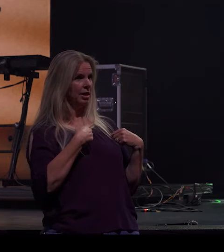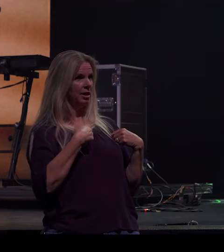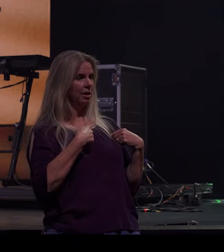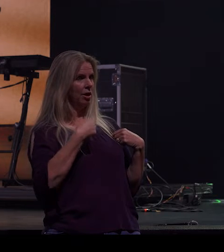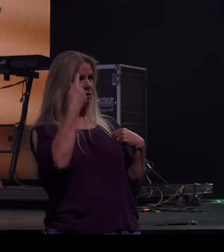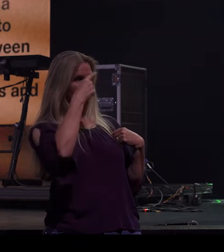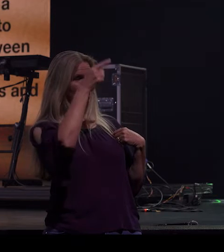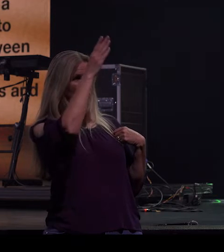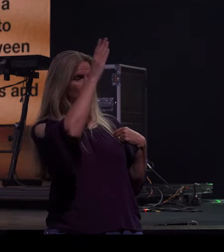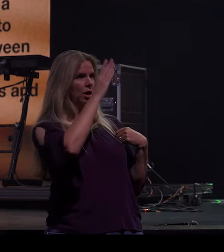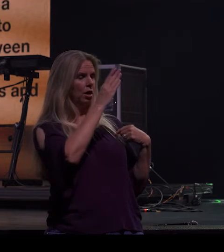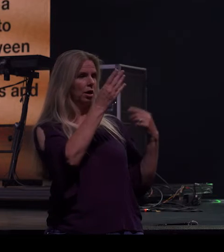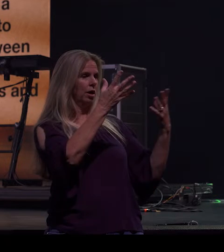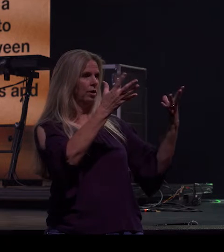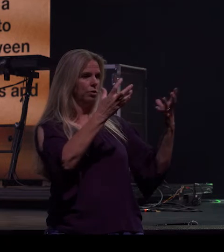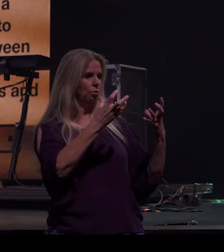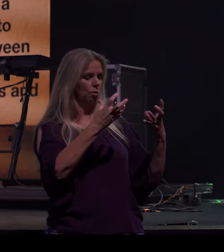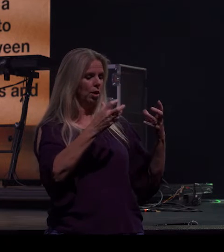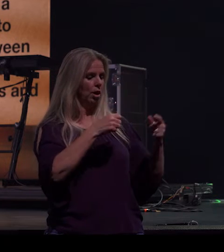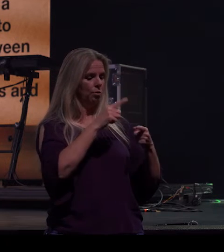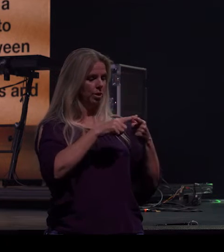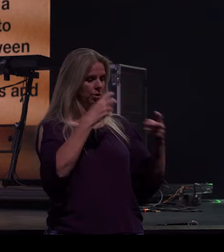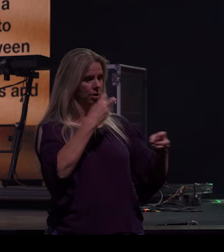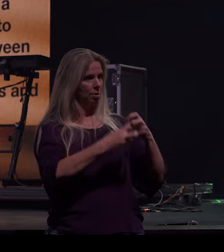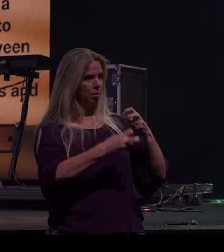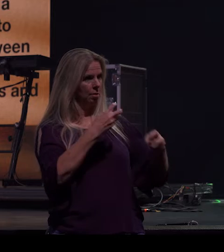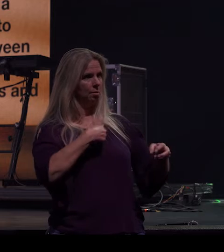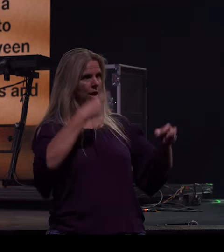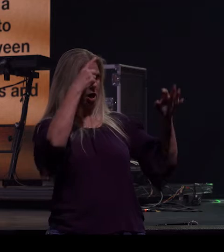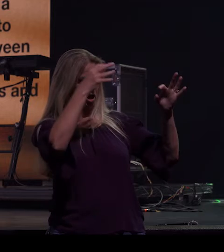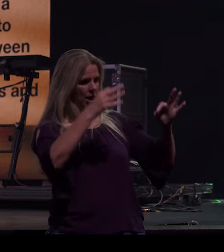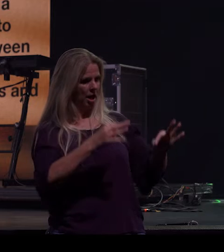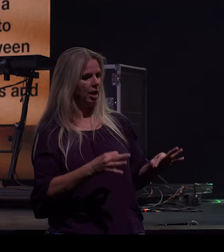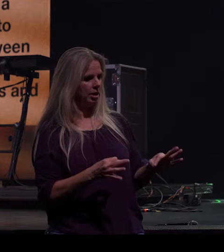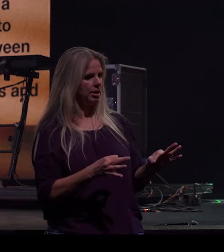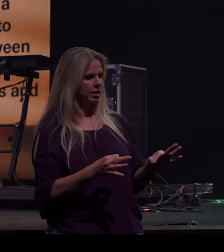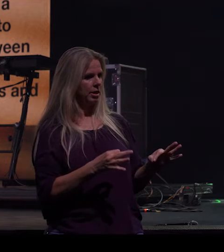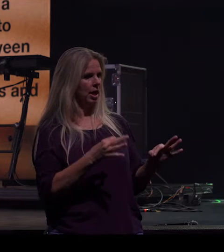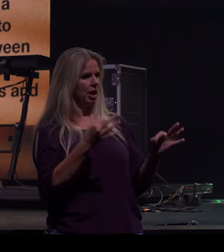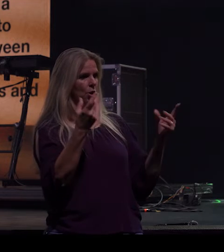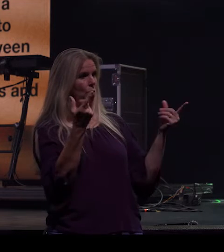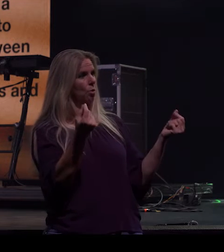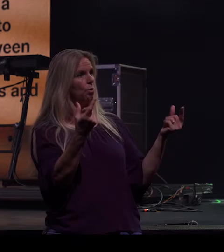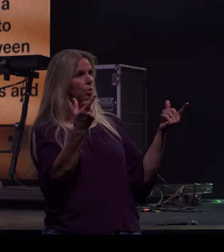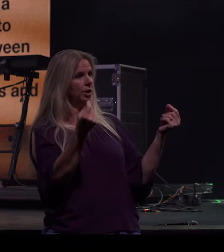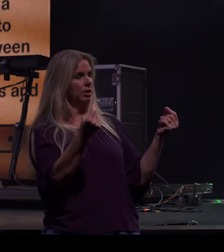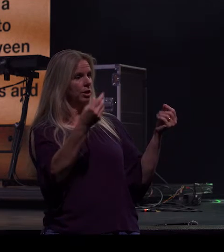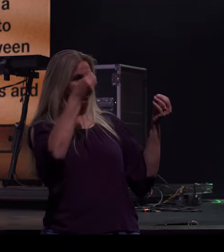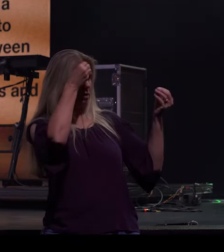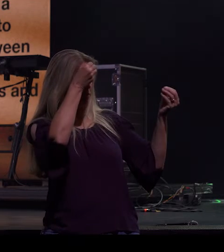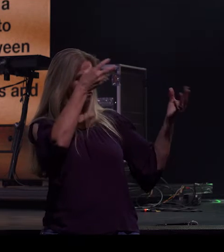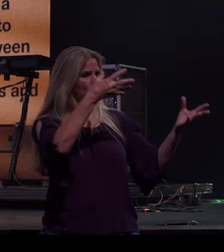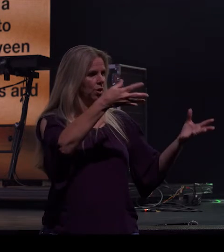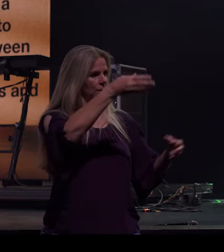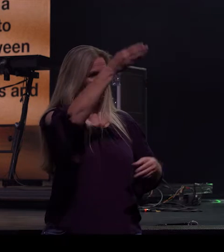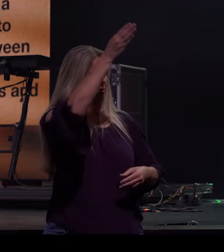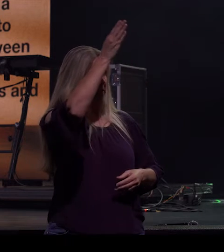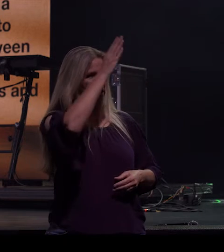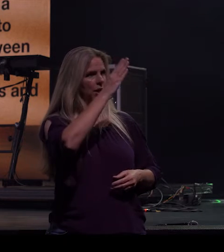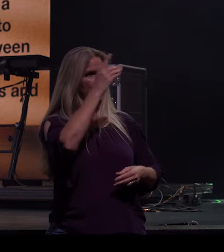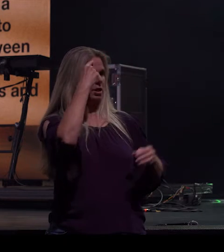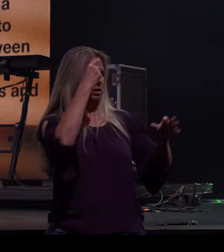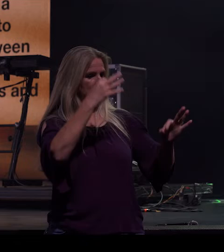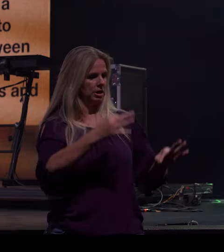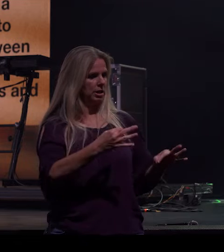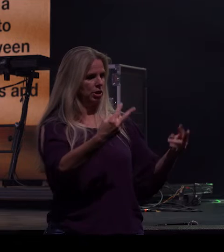will. Whenever they have a dispute, it's brought to me. I decide between the parties and inform them of God's decrees and instructions, because